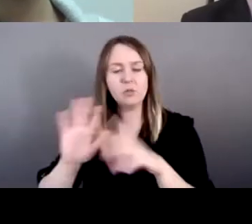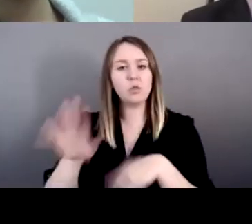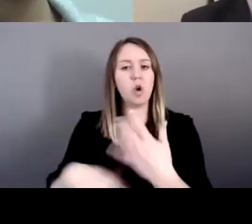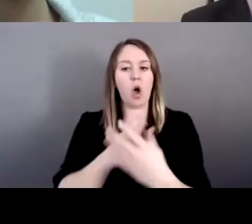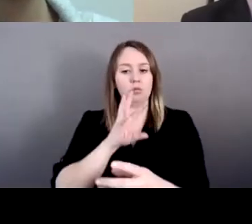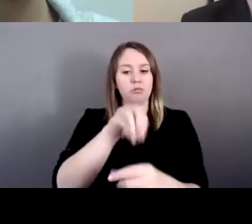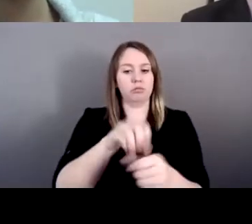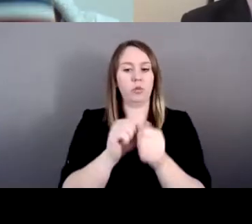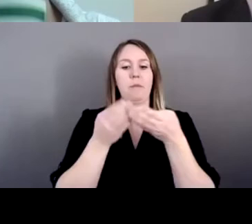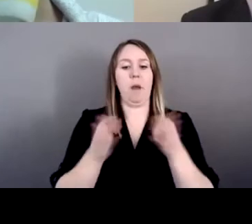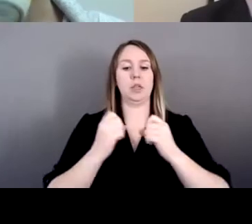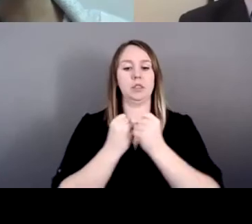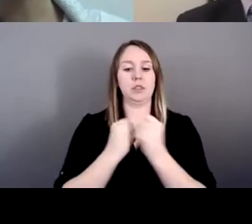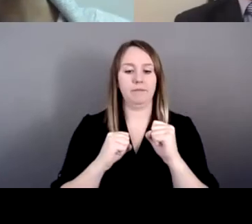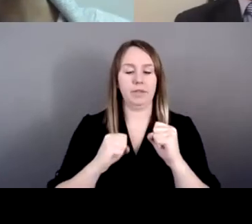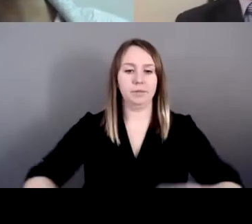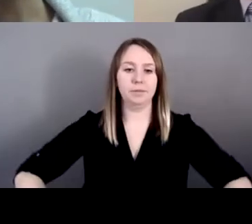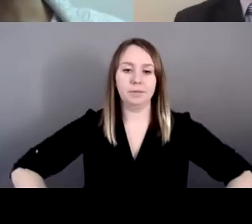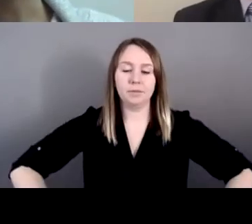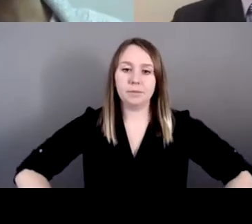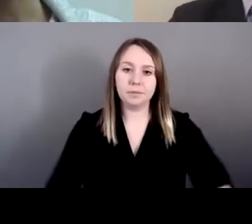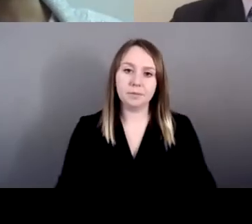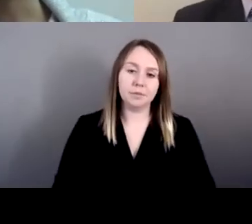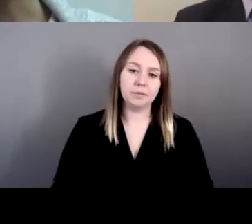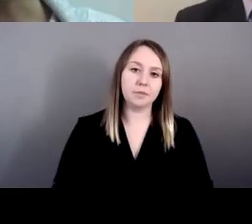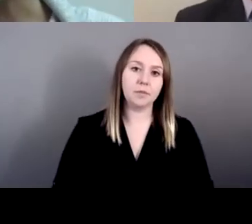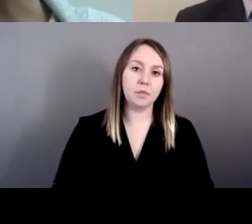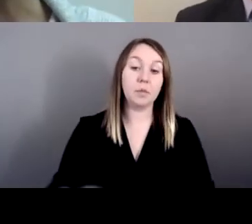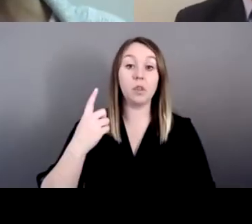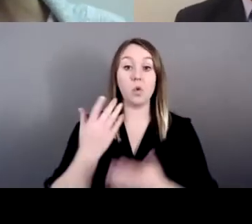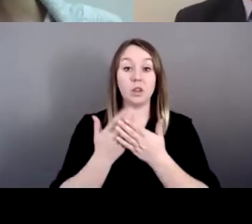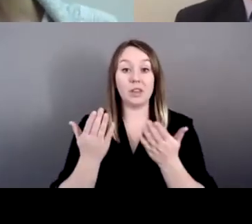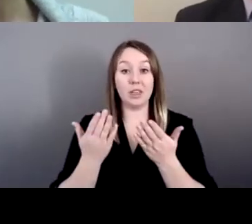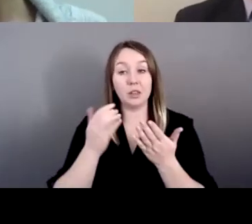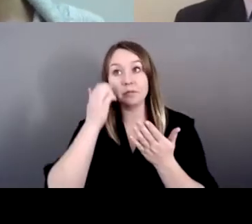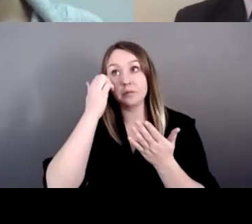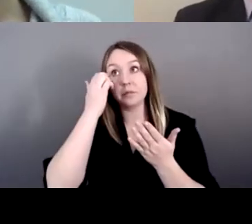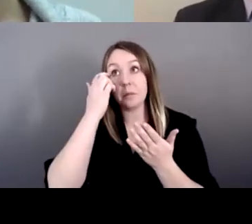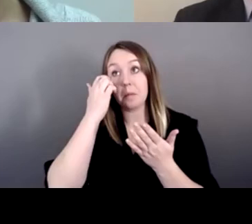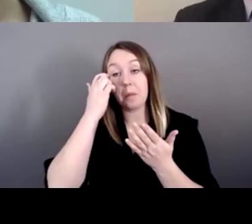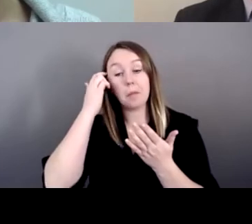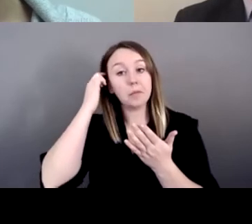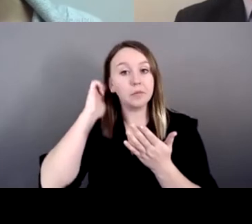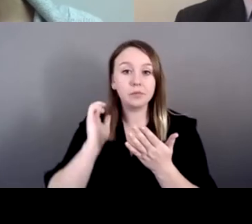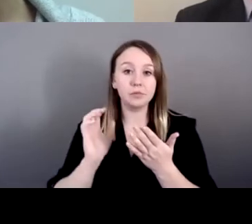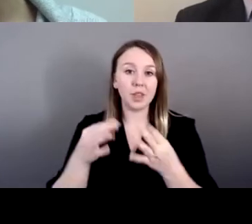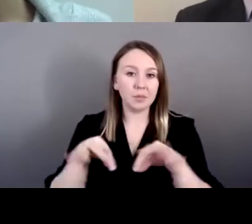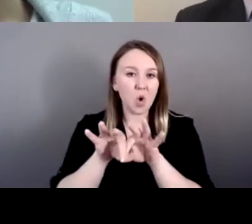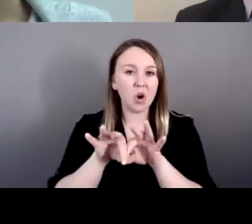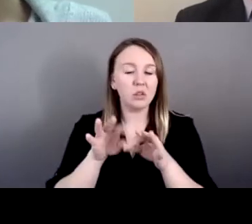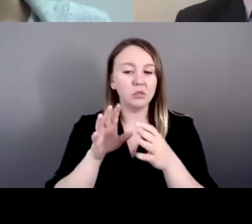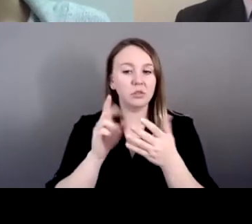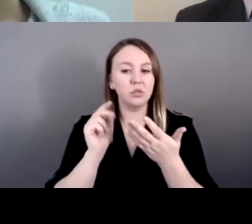One of the things that is kind of important to understand is that